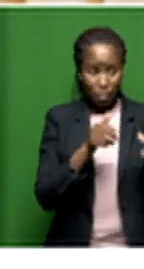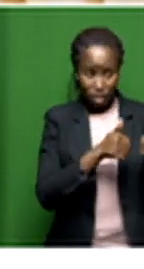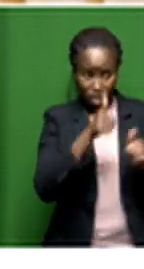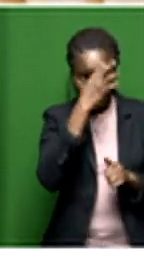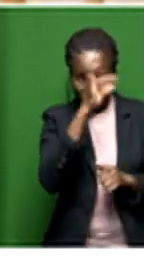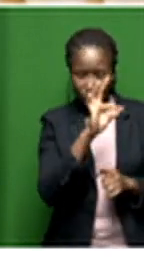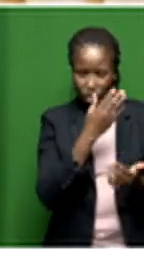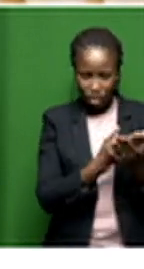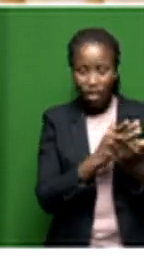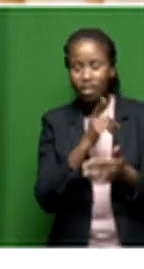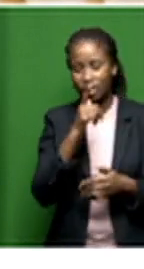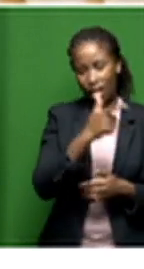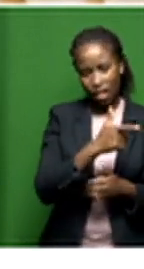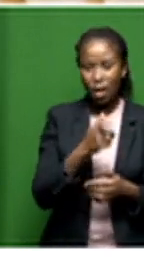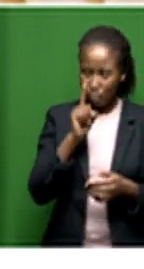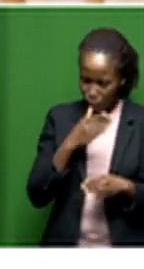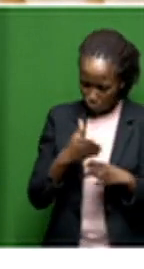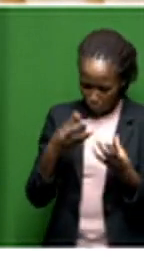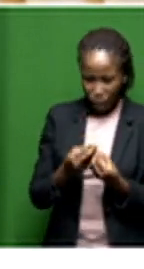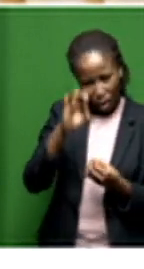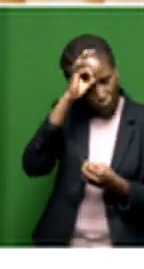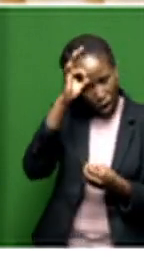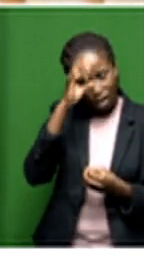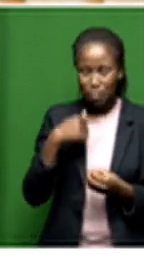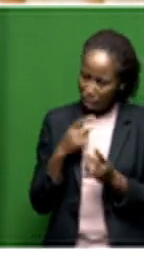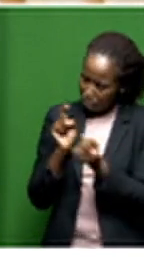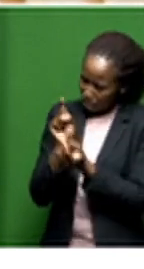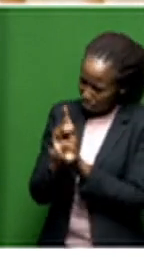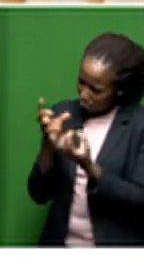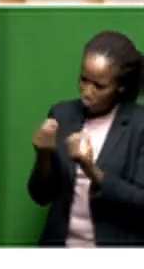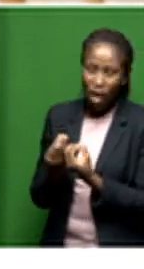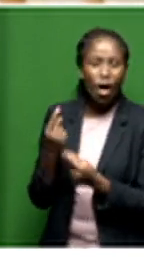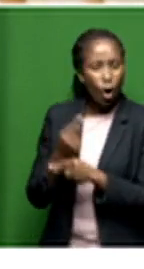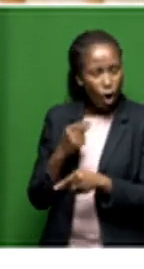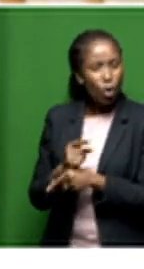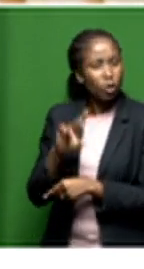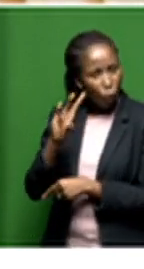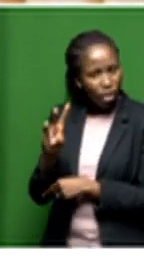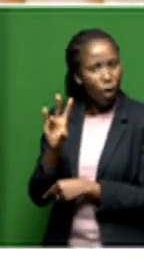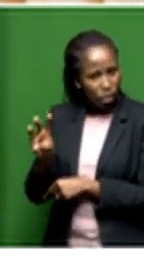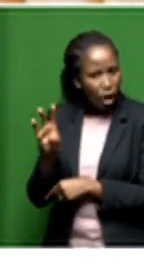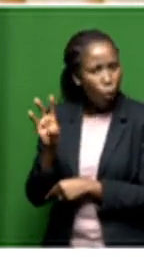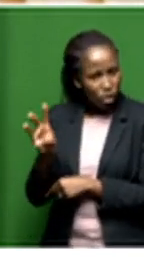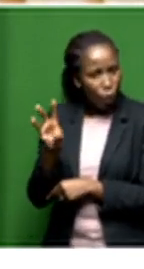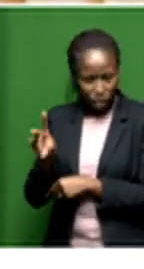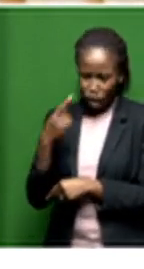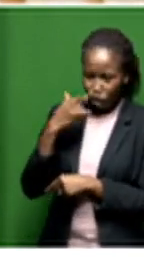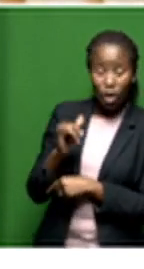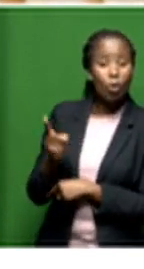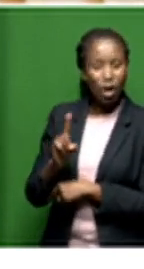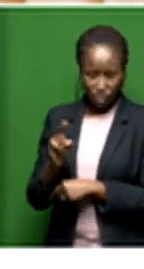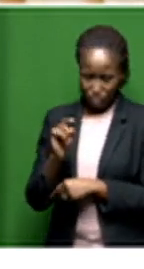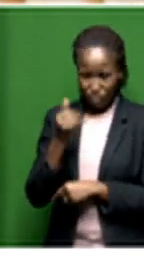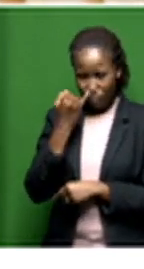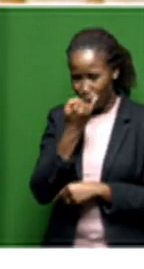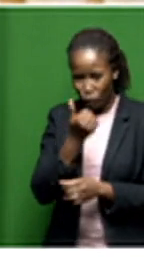notified. I meet with SAPs every single Wednesday. Today I'll be meeting with them again. And what are we looking at? We're looking at things like drugs,